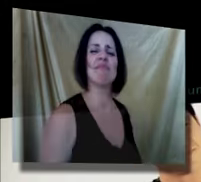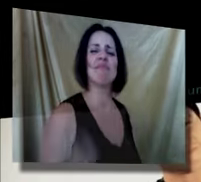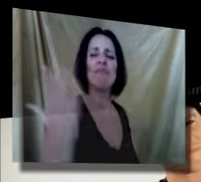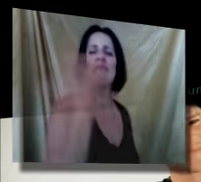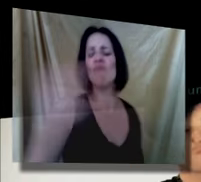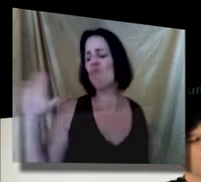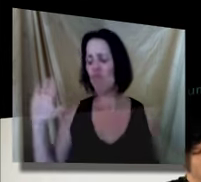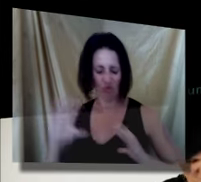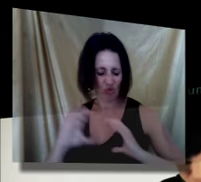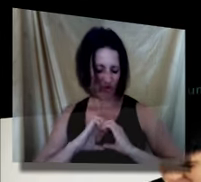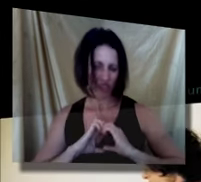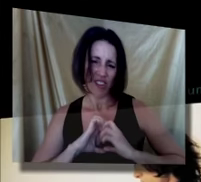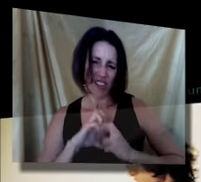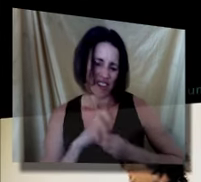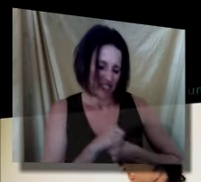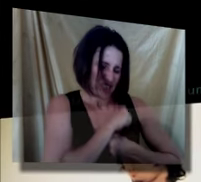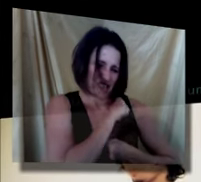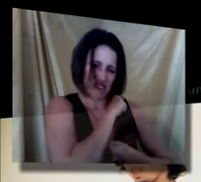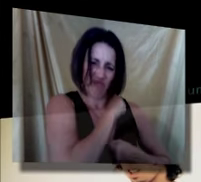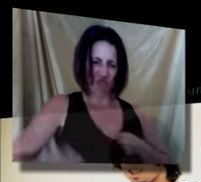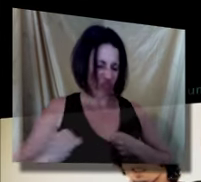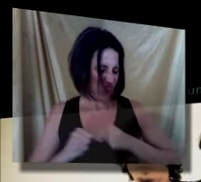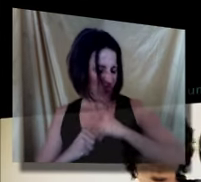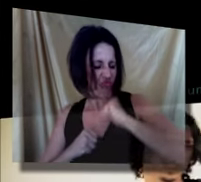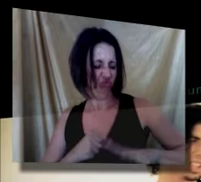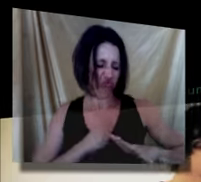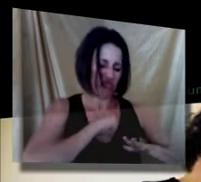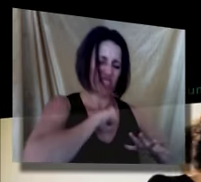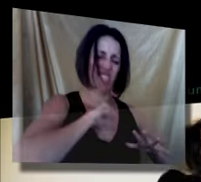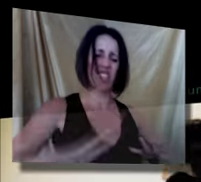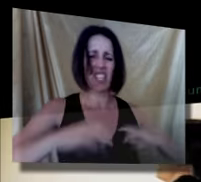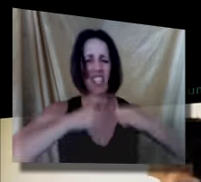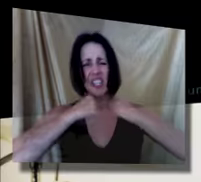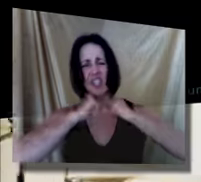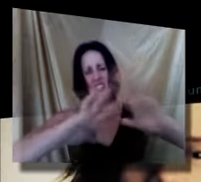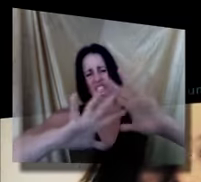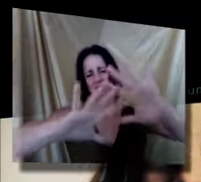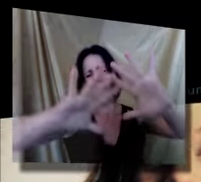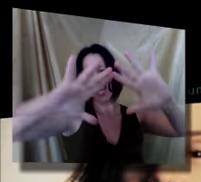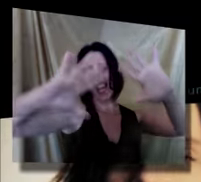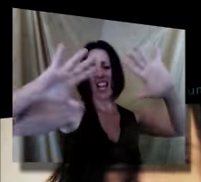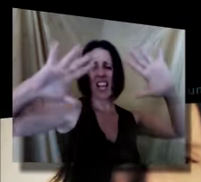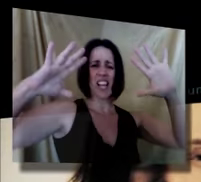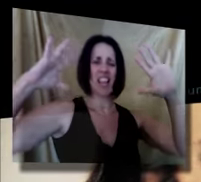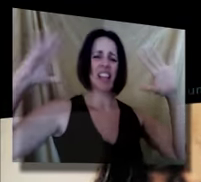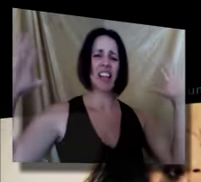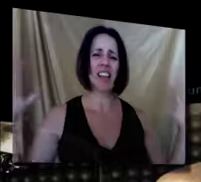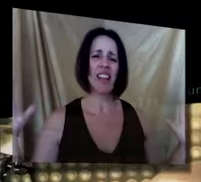take me, so take me, so take me.